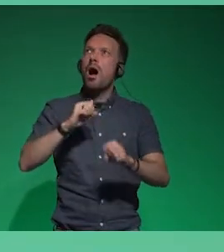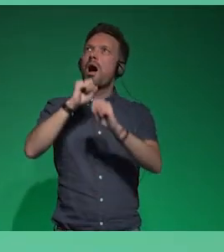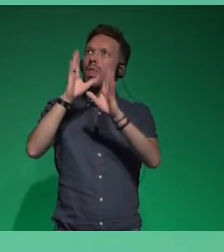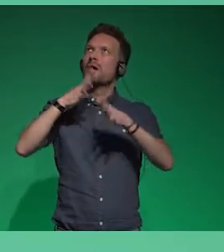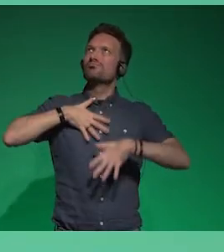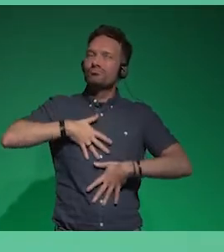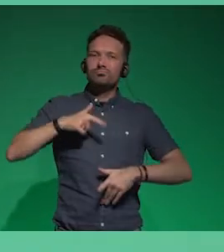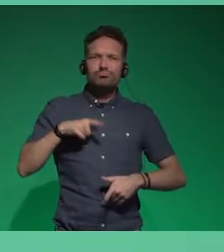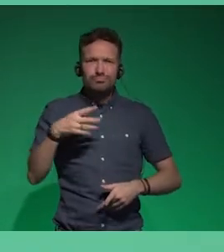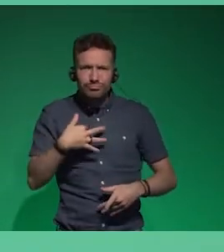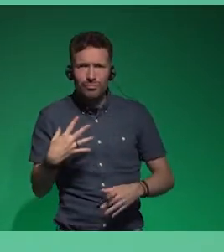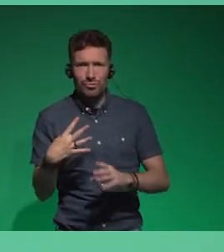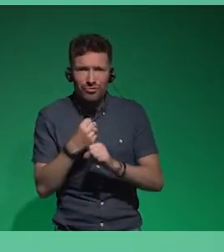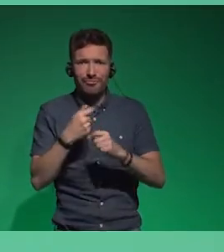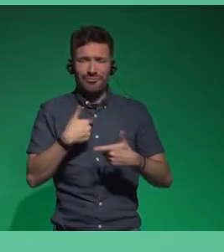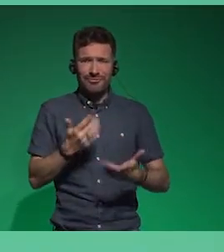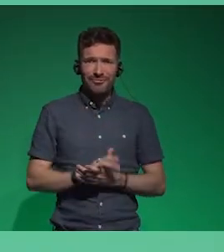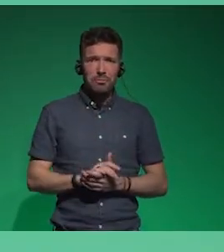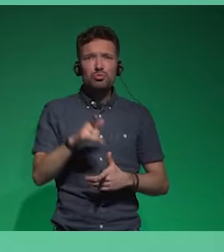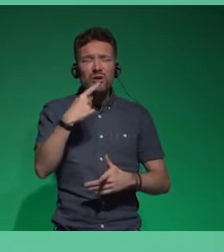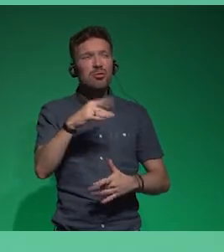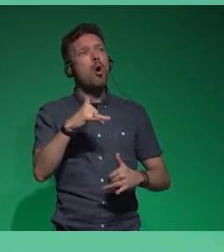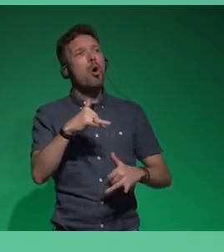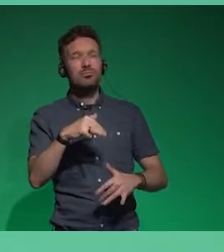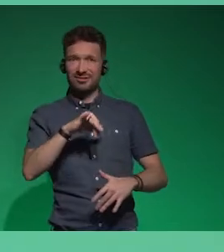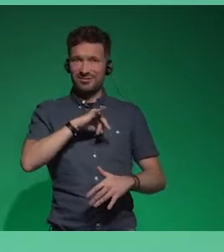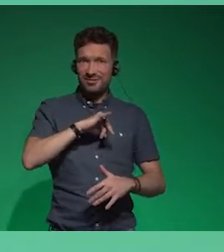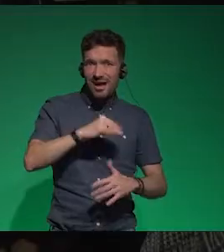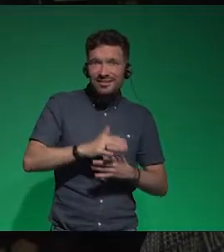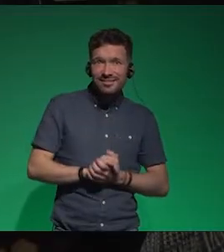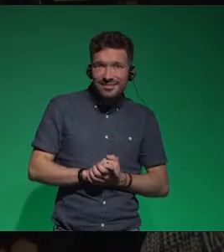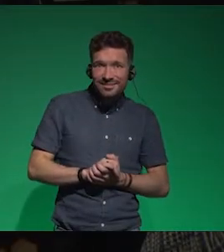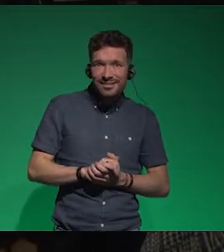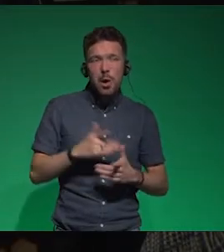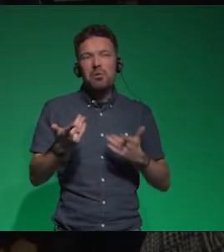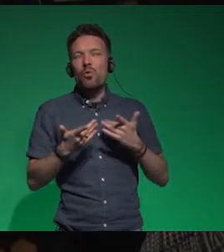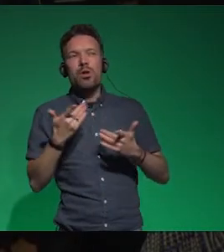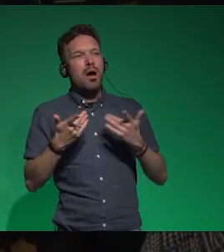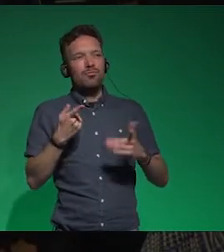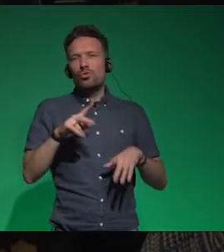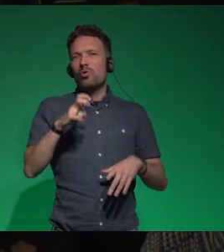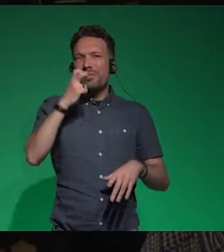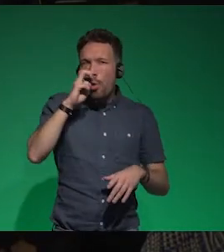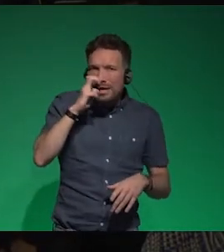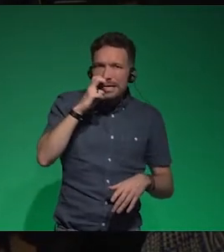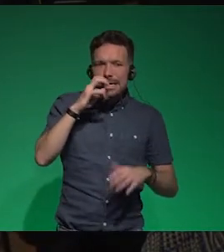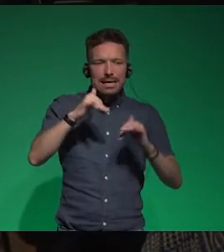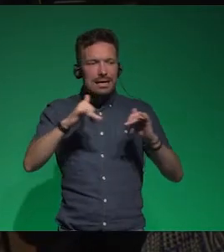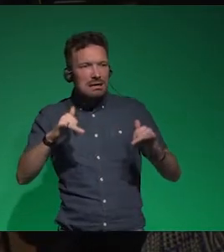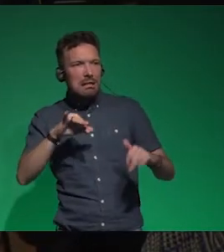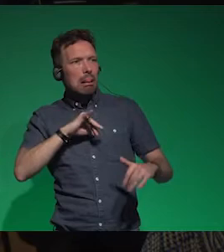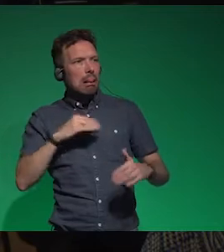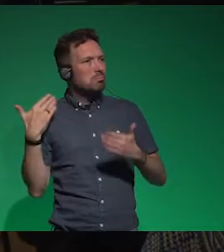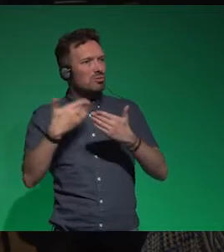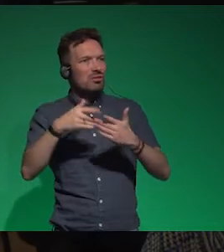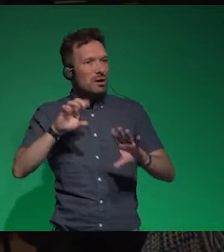If you are interested to get more details, as Alexander mentioned, there will be the virtual tour that can be visited during the lunch